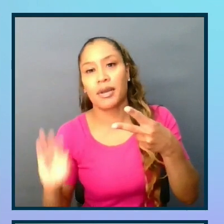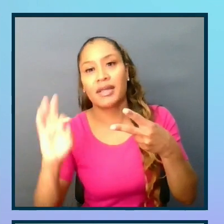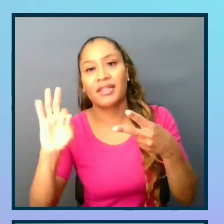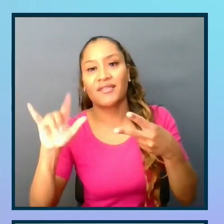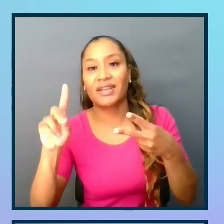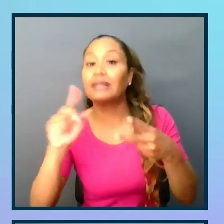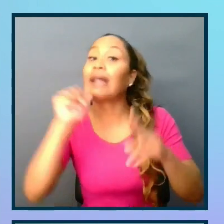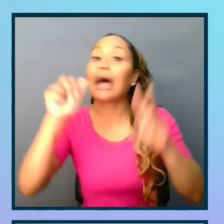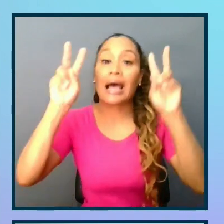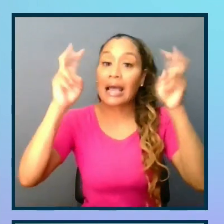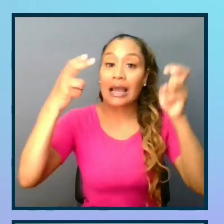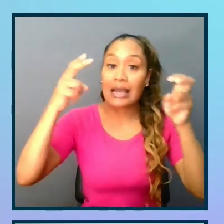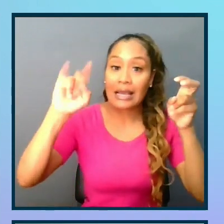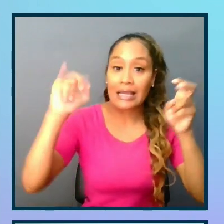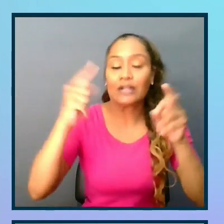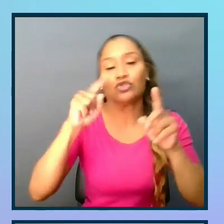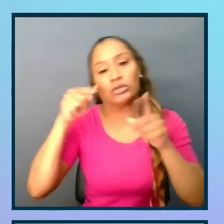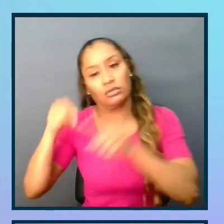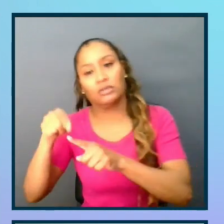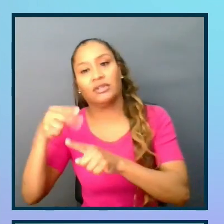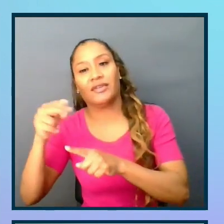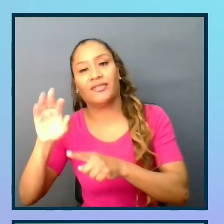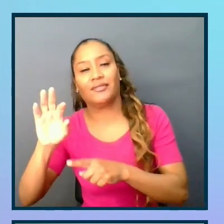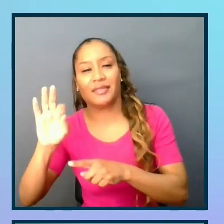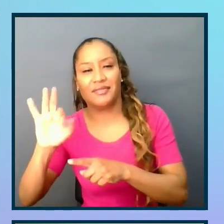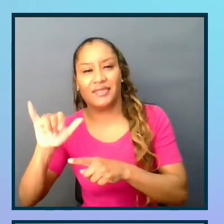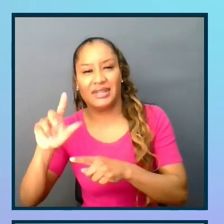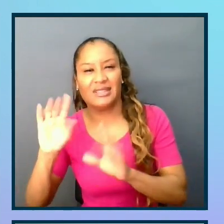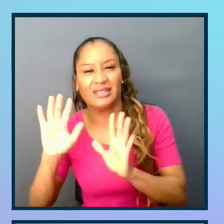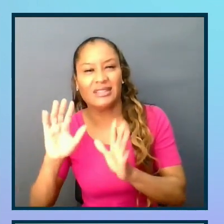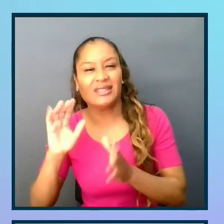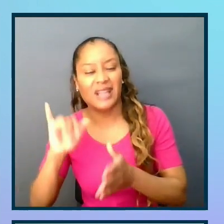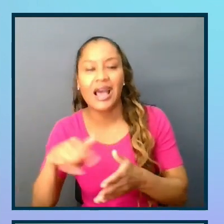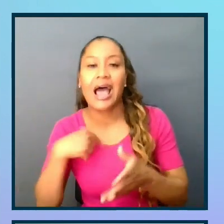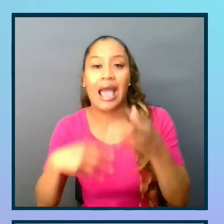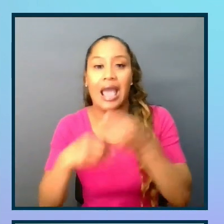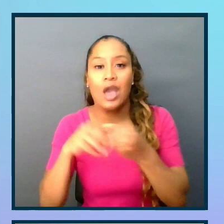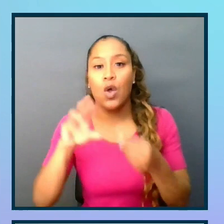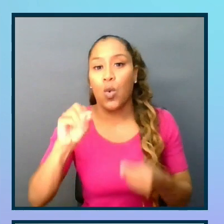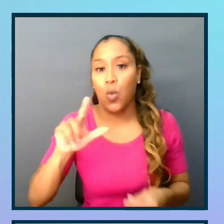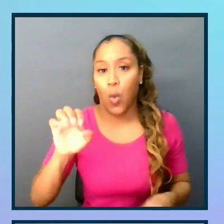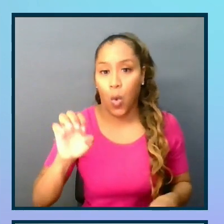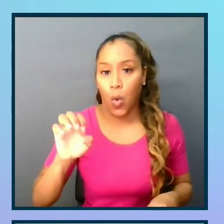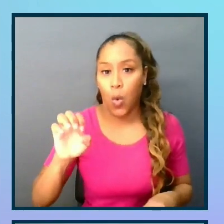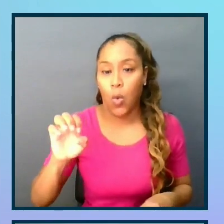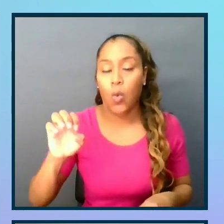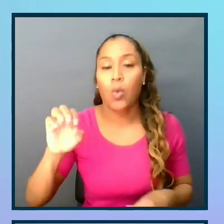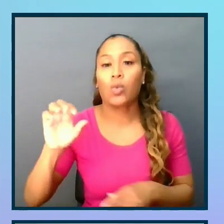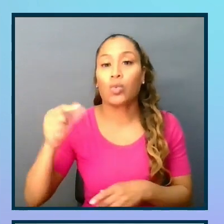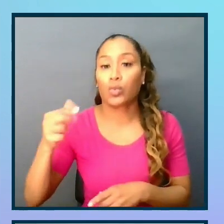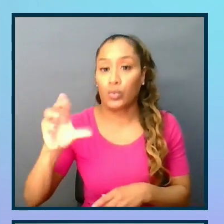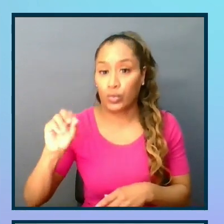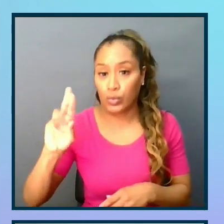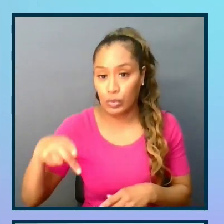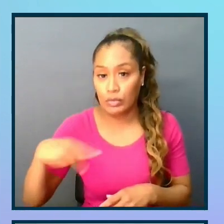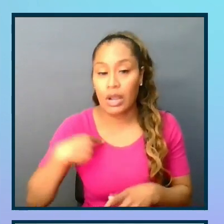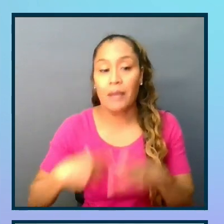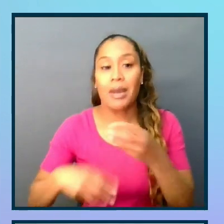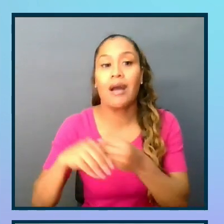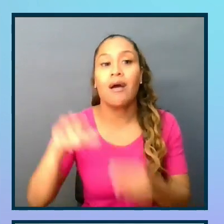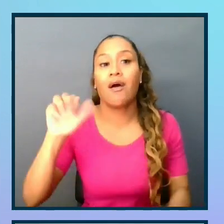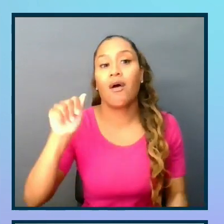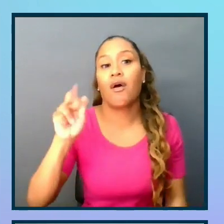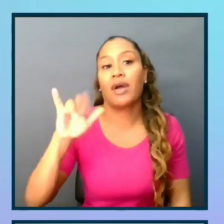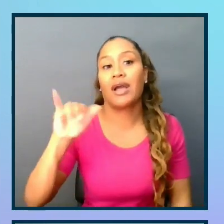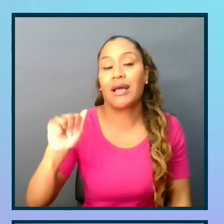themselves. And any other kind of UI like the help text. So I've added role group, oops, and I'm going to add aria labeled by, as the